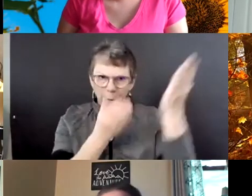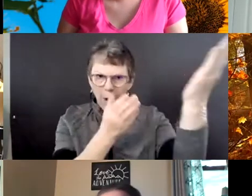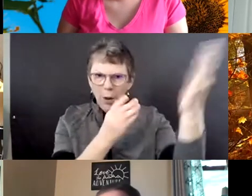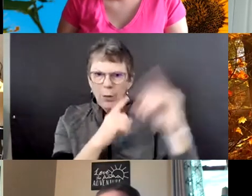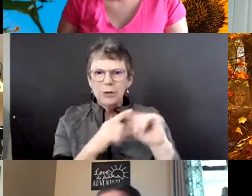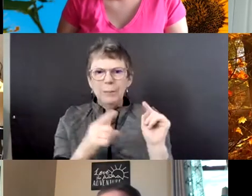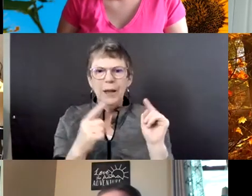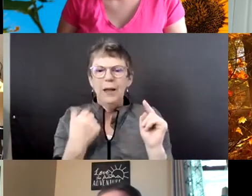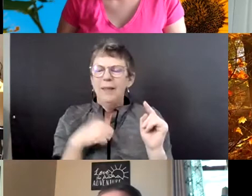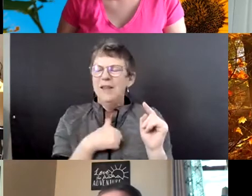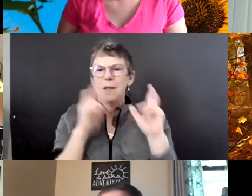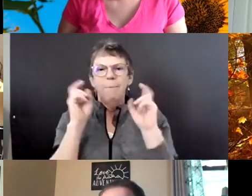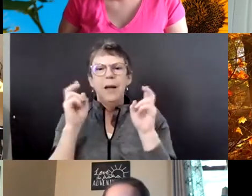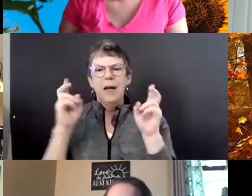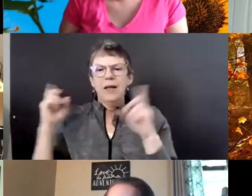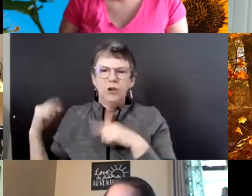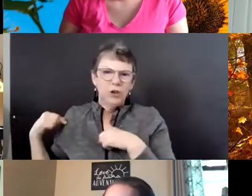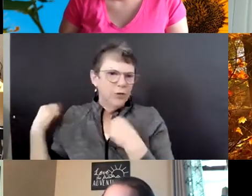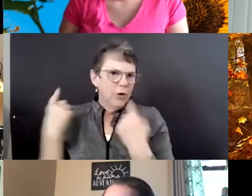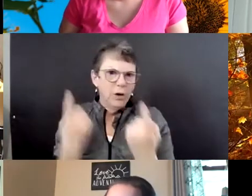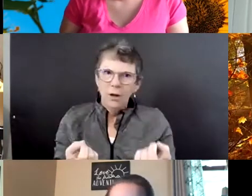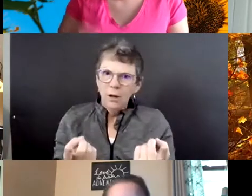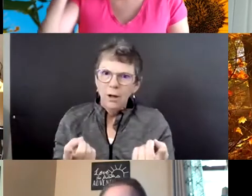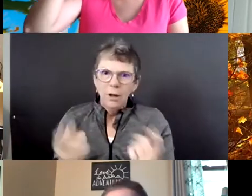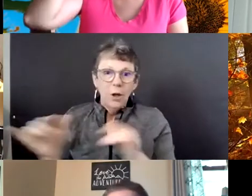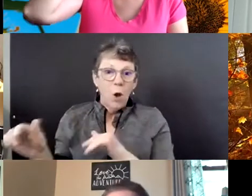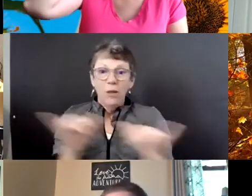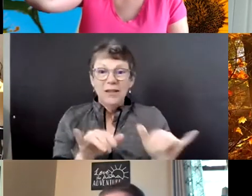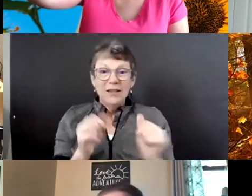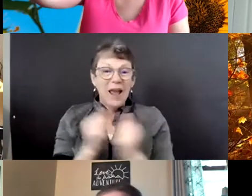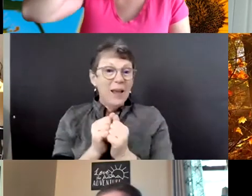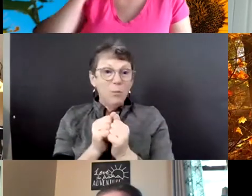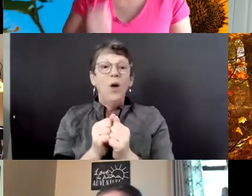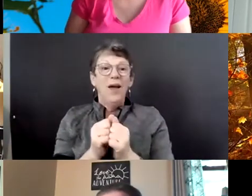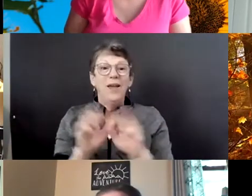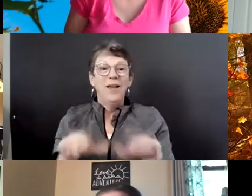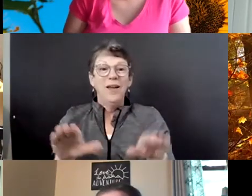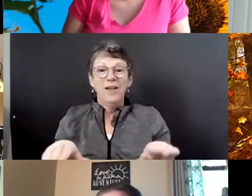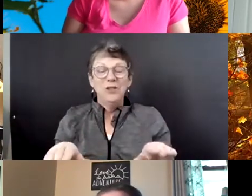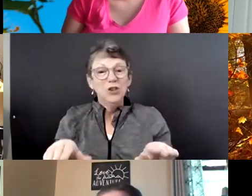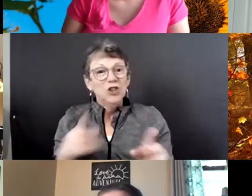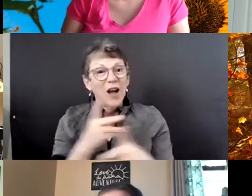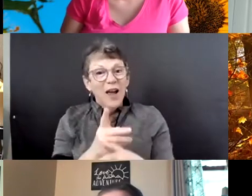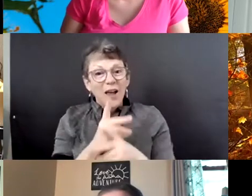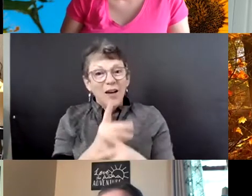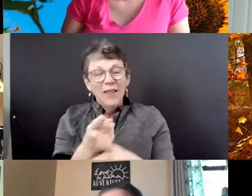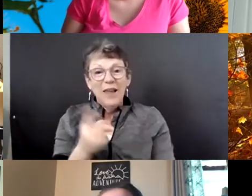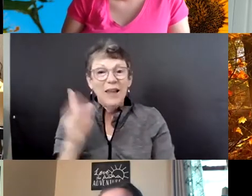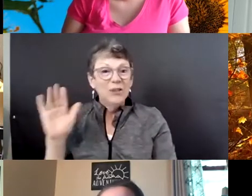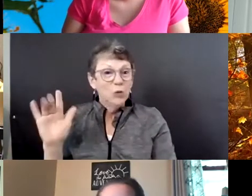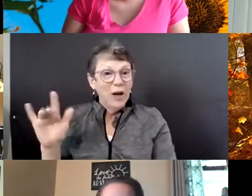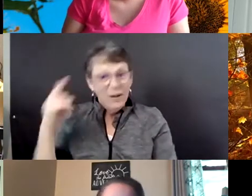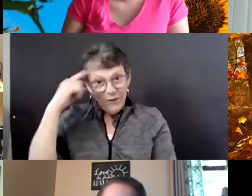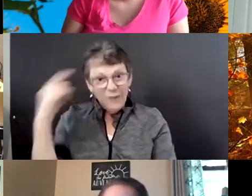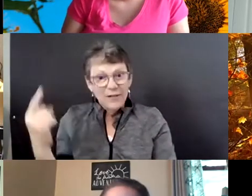make sure? And I know I've talked to it with childcare providers, so they get a 25-cent an hour raise, but then they lose